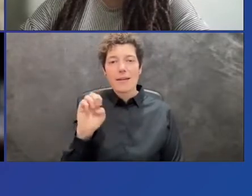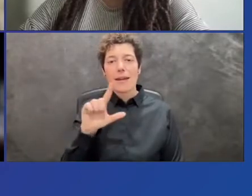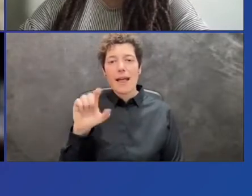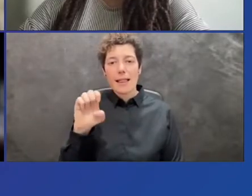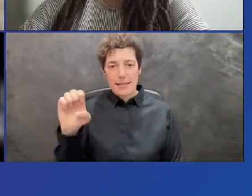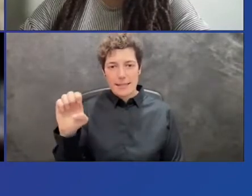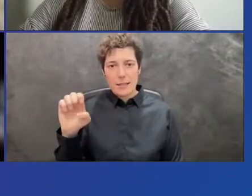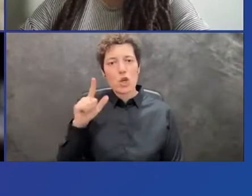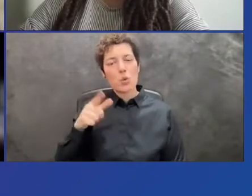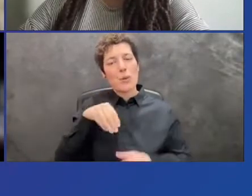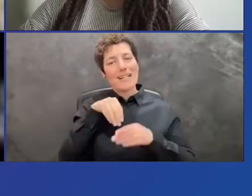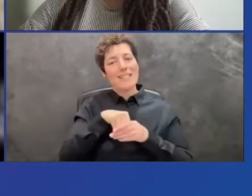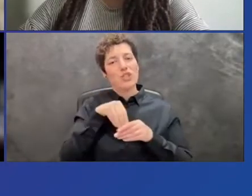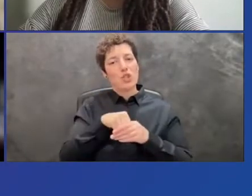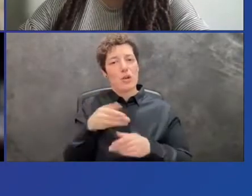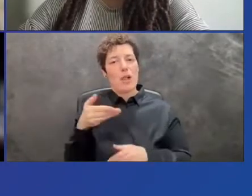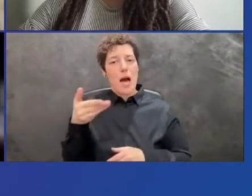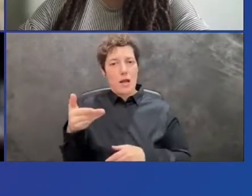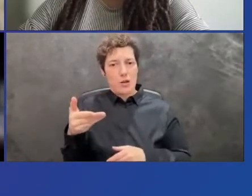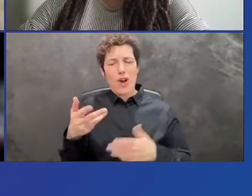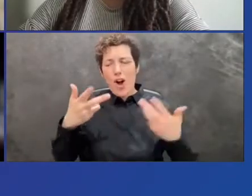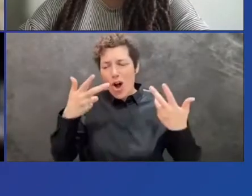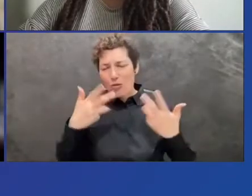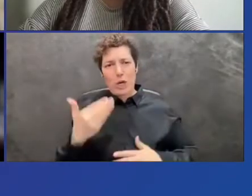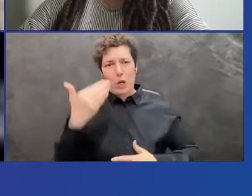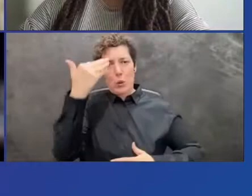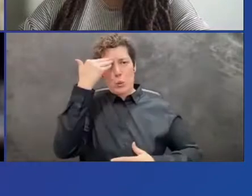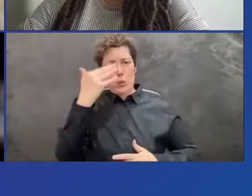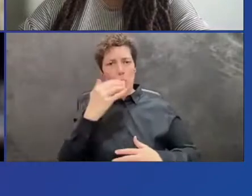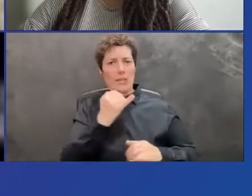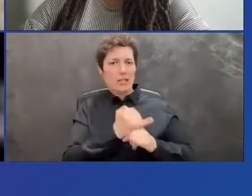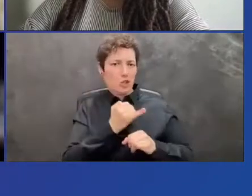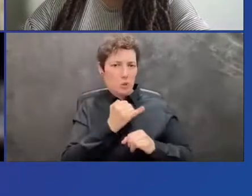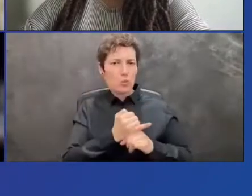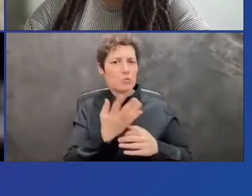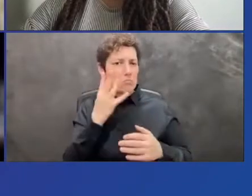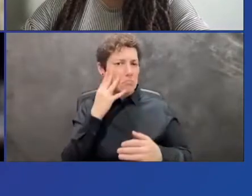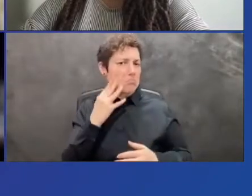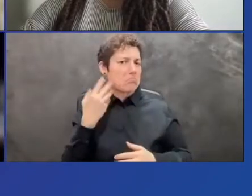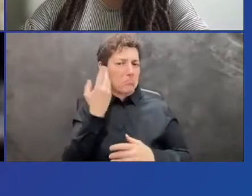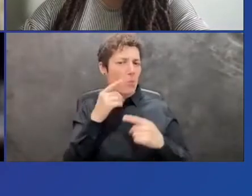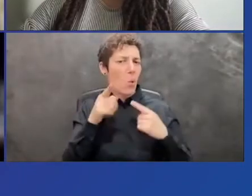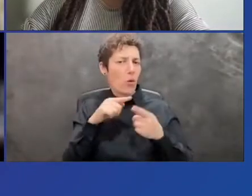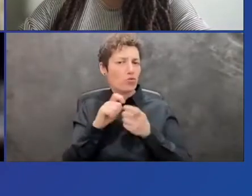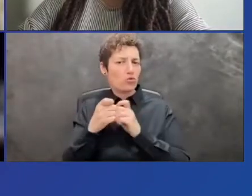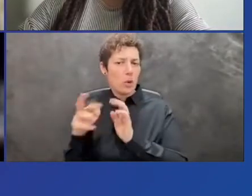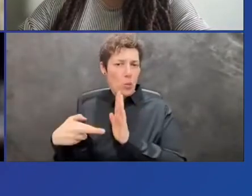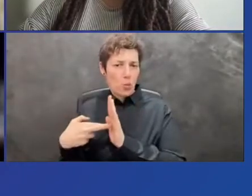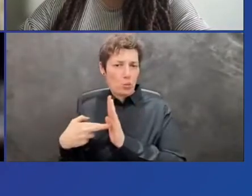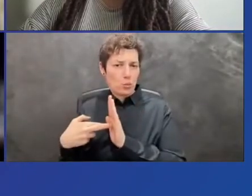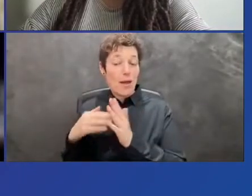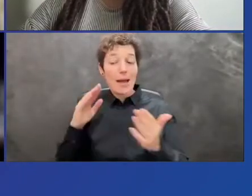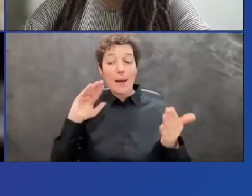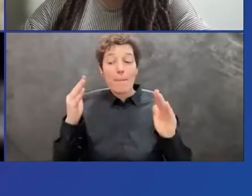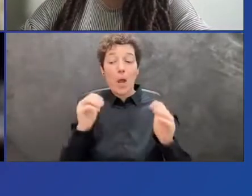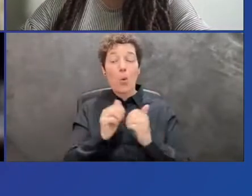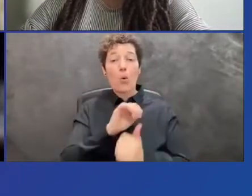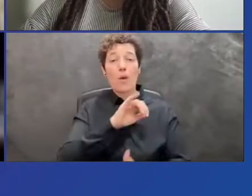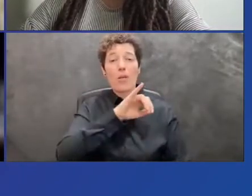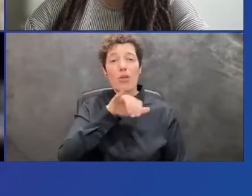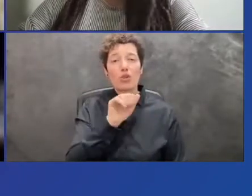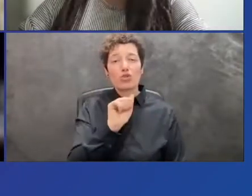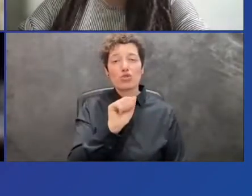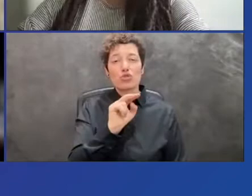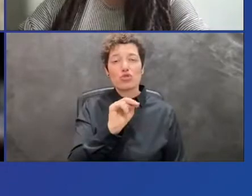ED position with a lot of institutional knowledge. Janet, Sydnie, you were not internal hires, although Sydnie, I don't believe